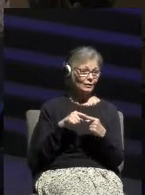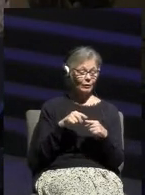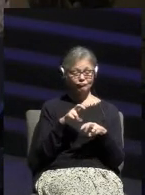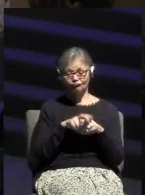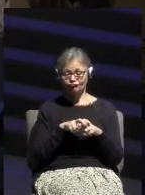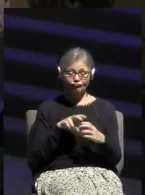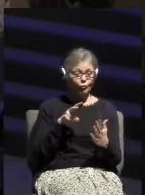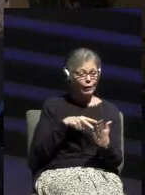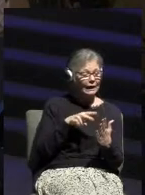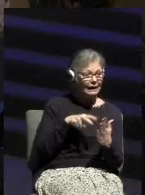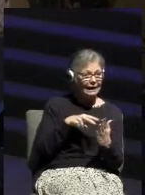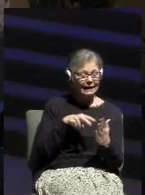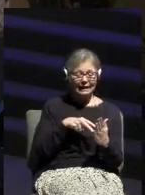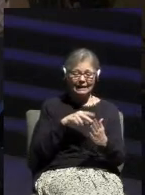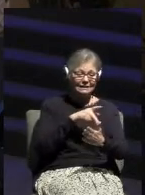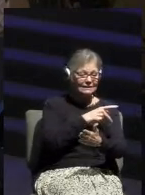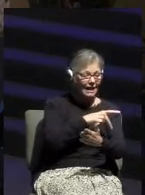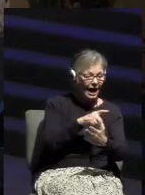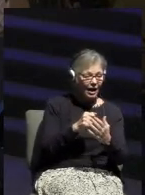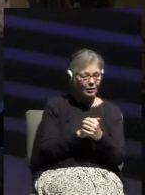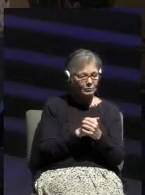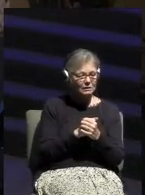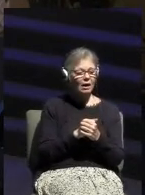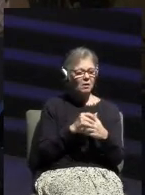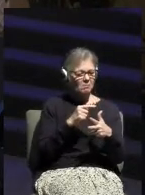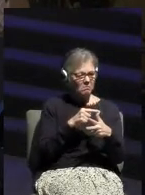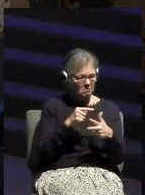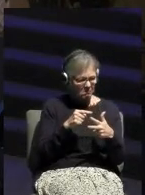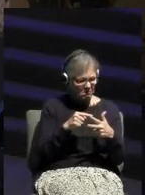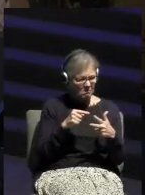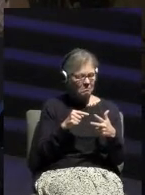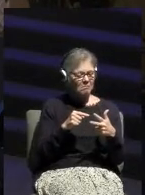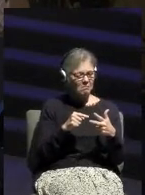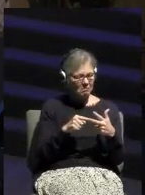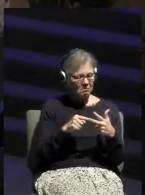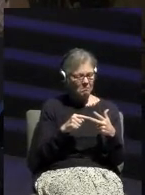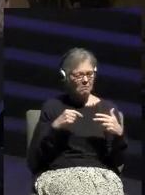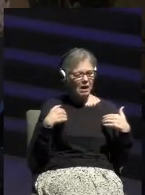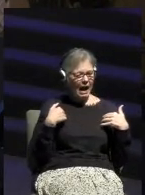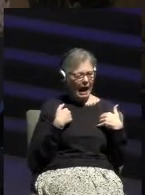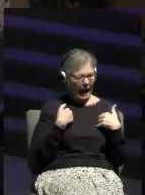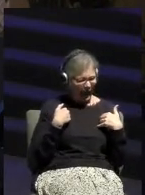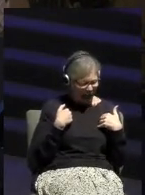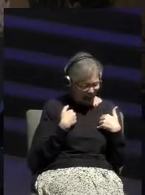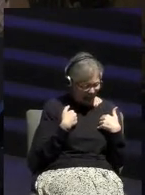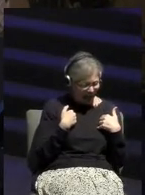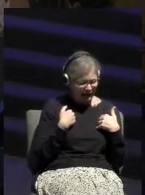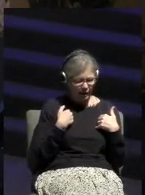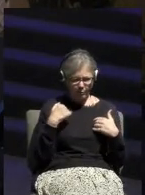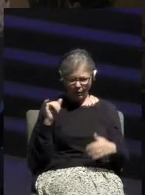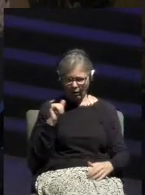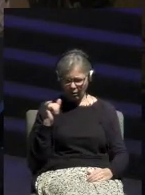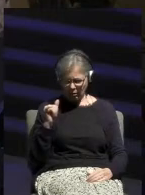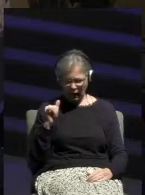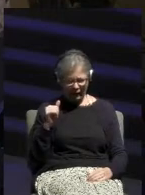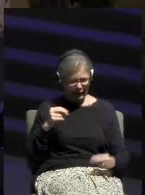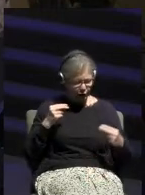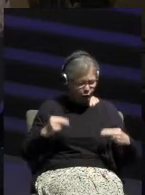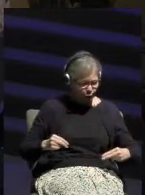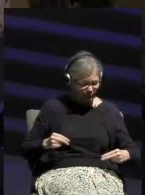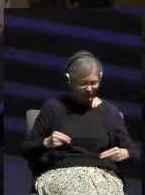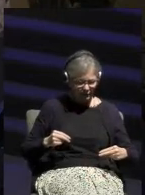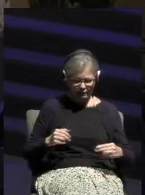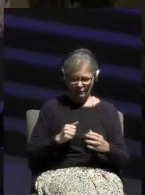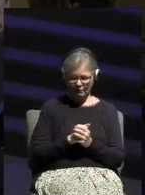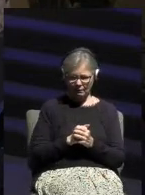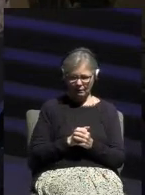of these three concepts so that we appropriately understand the book of Psalms. We certainly don't want to pop open